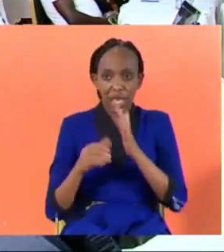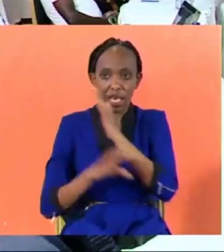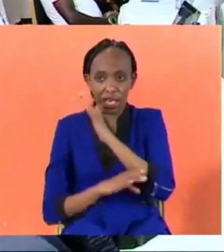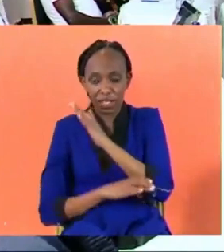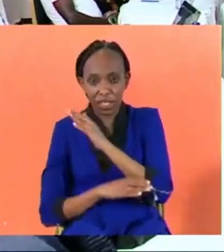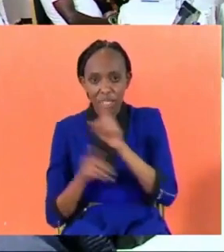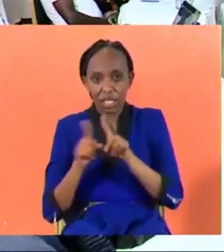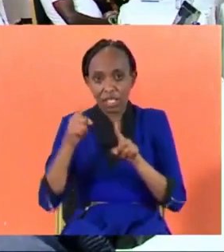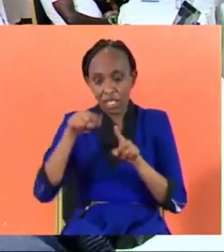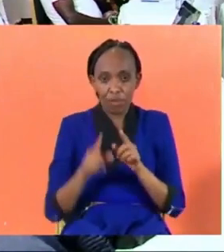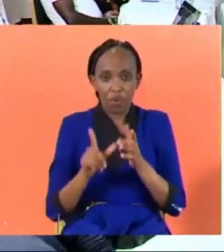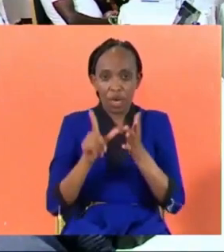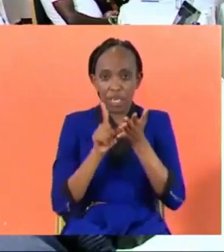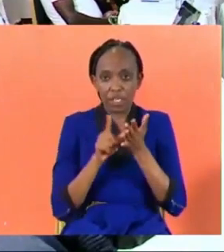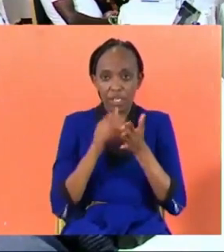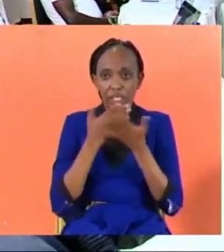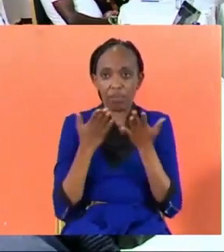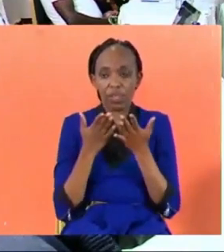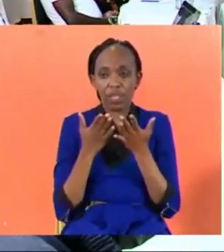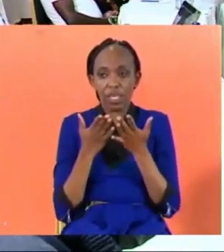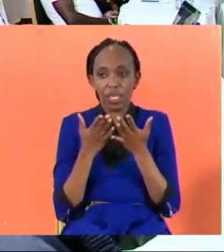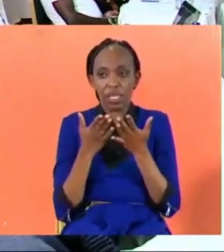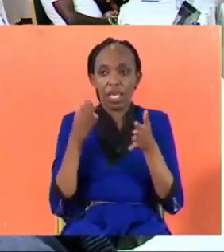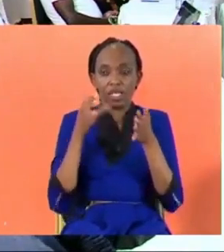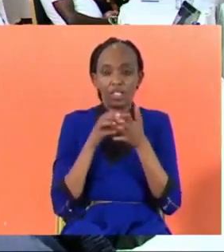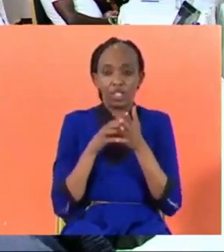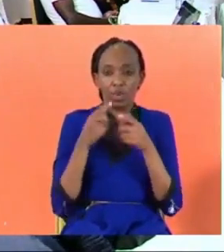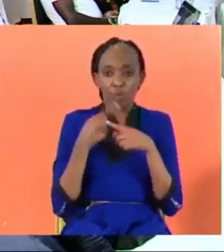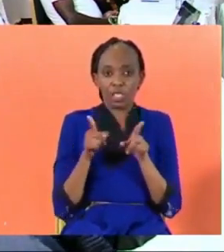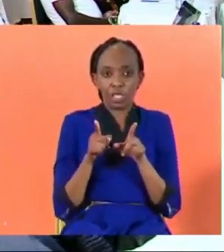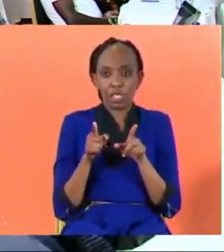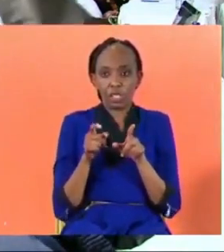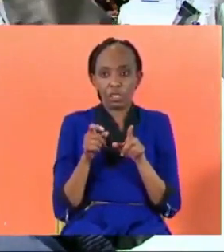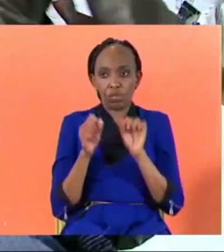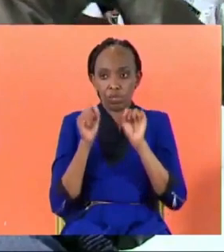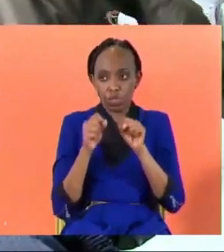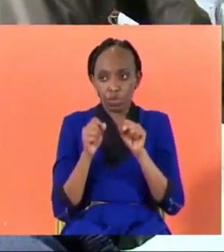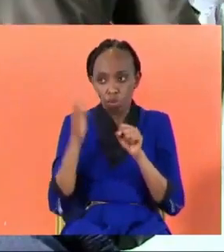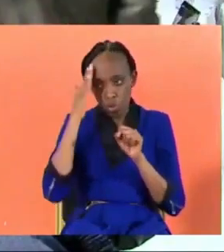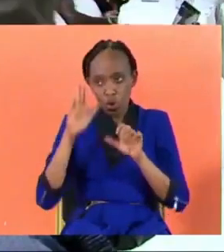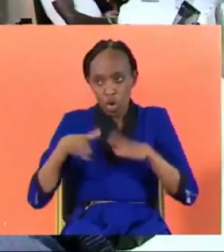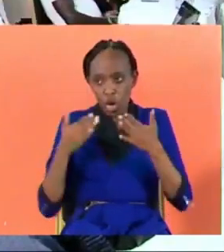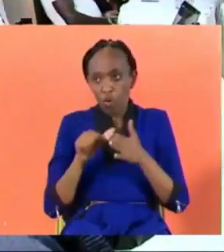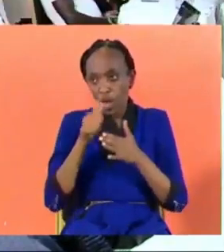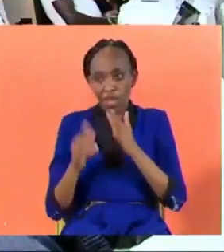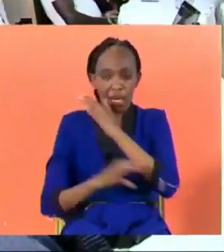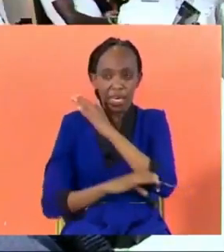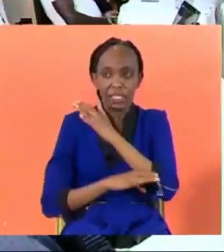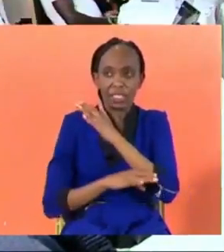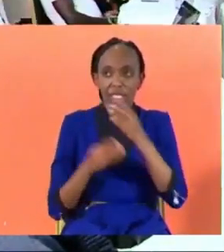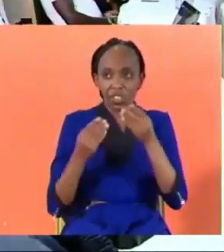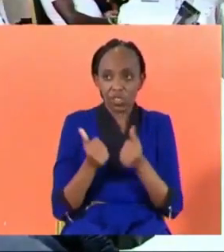Of course, our debt levels are pretty huge, but then we can learn from other countries on how to lobby with